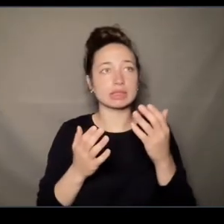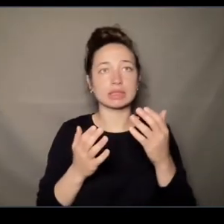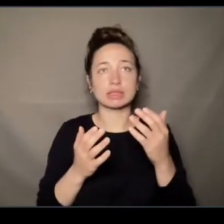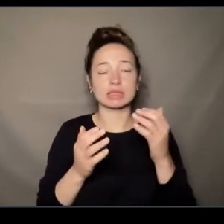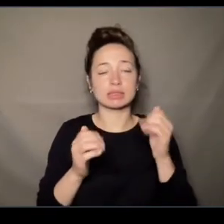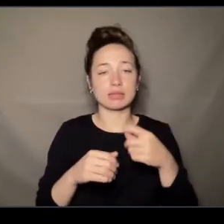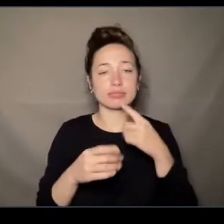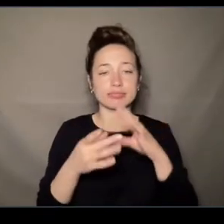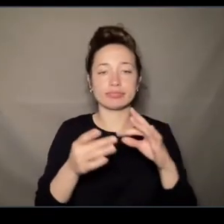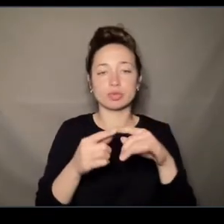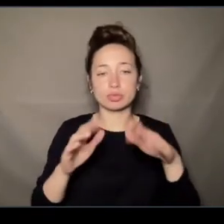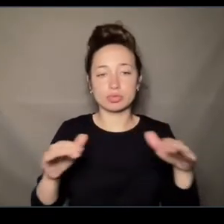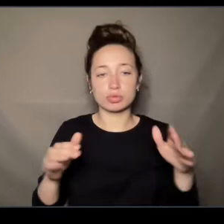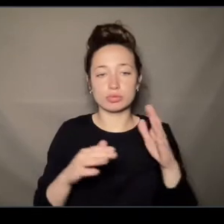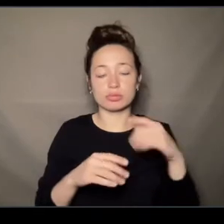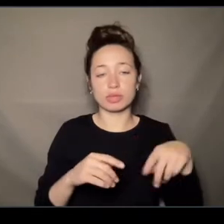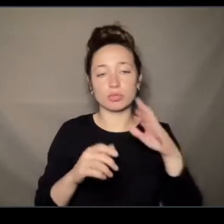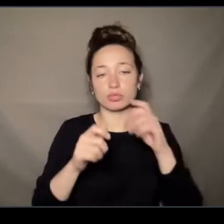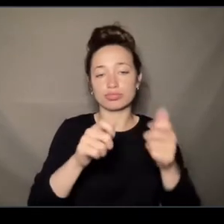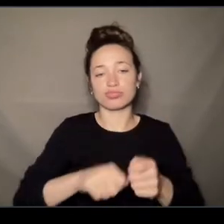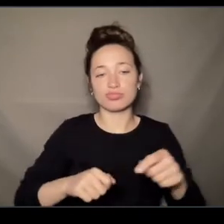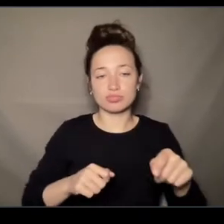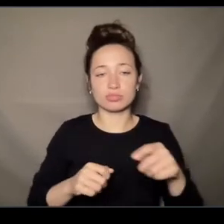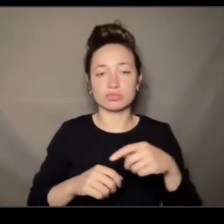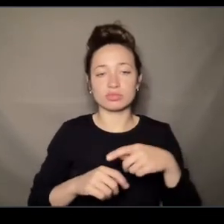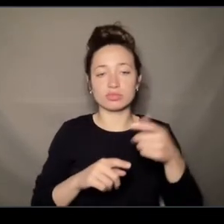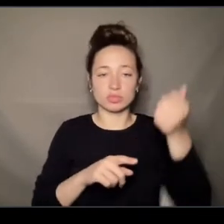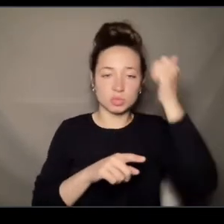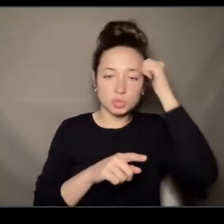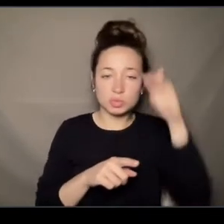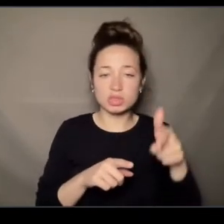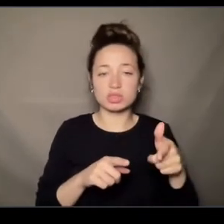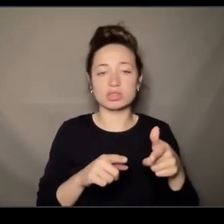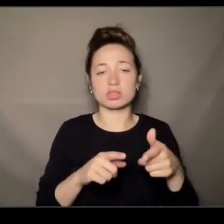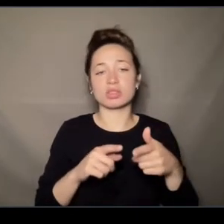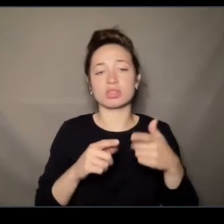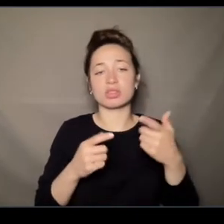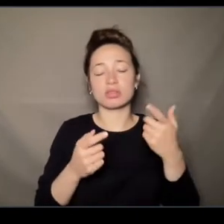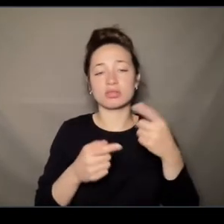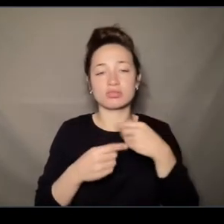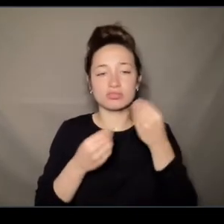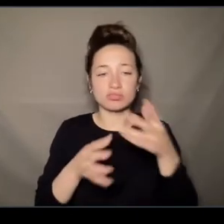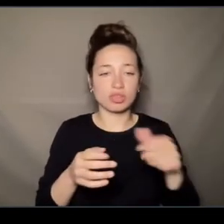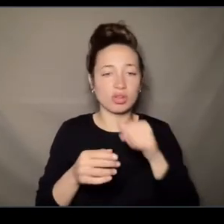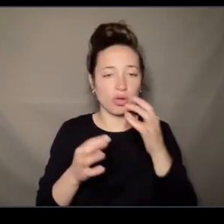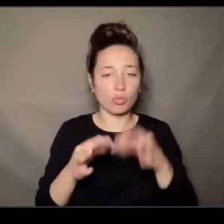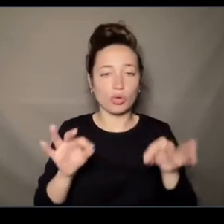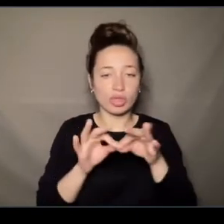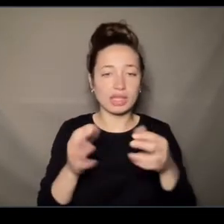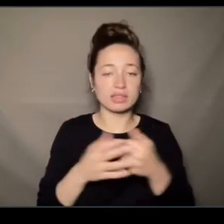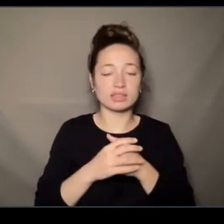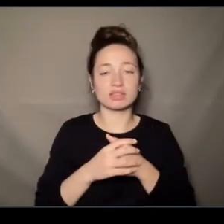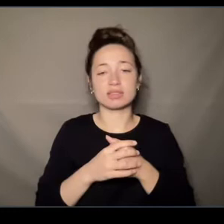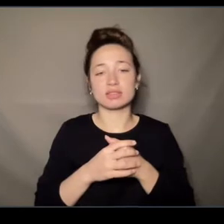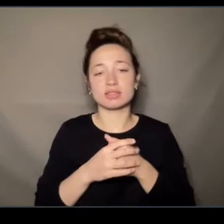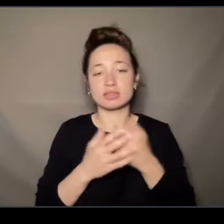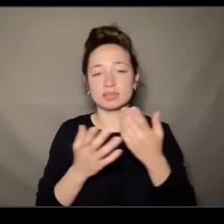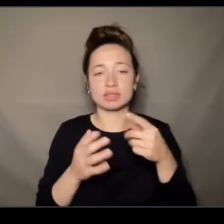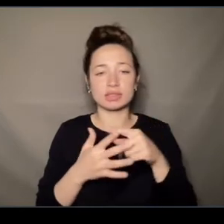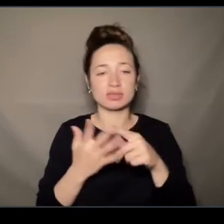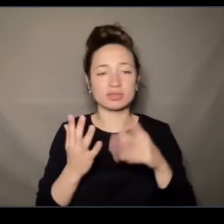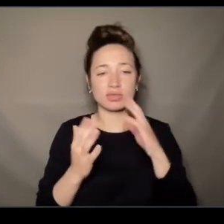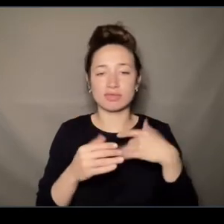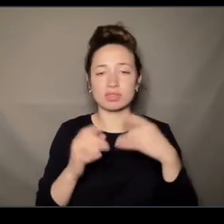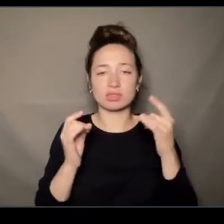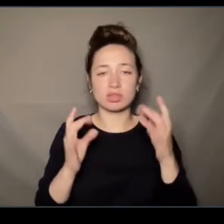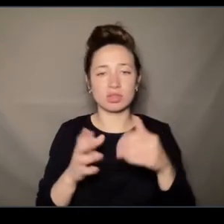simply things that are said to children that diminish them, calling them stupid, telling them they're not worthy. I mean, those things all